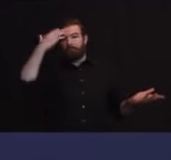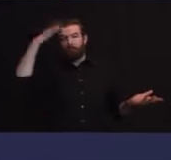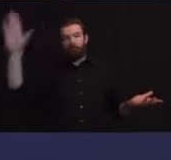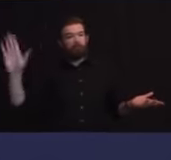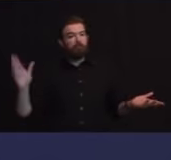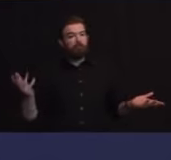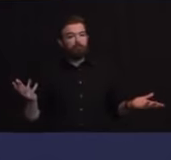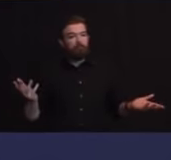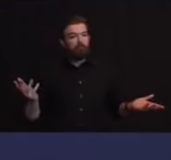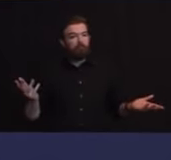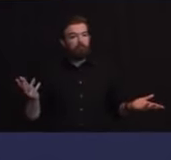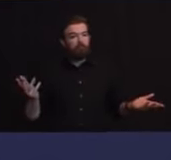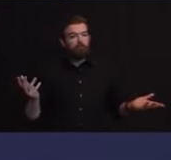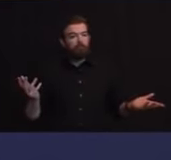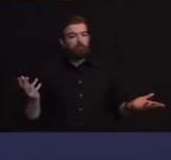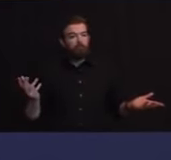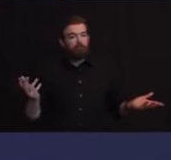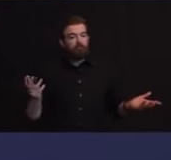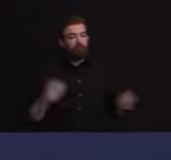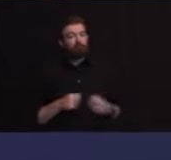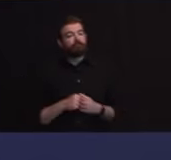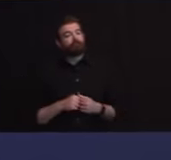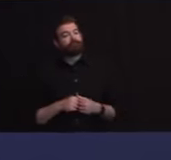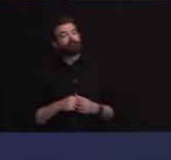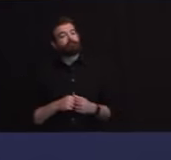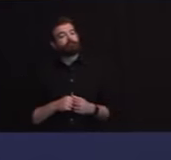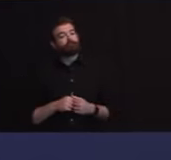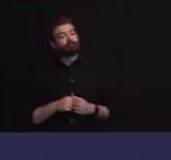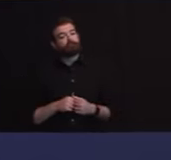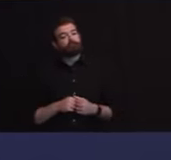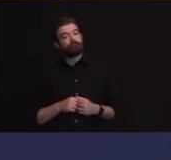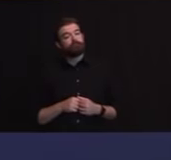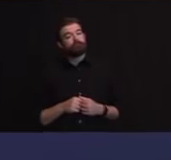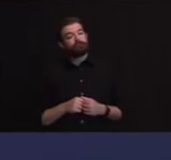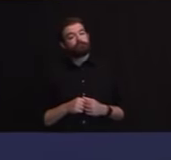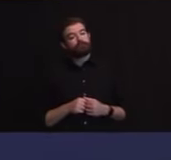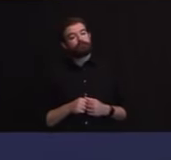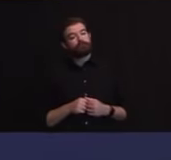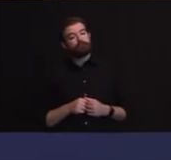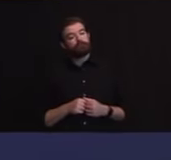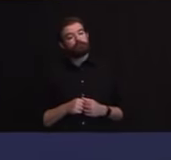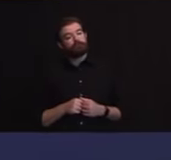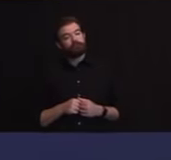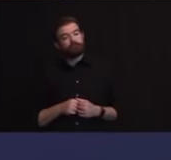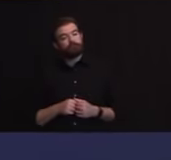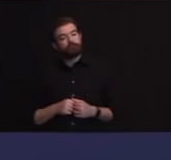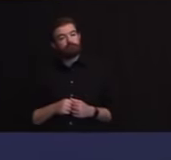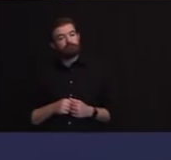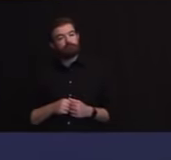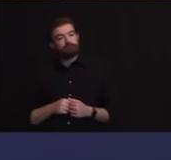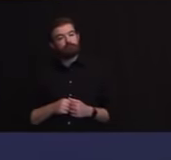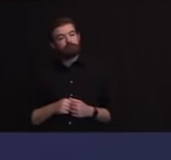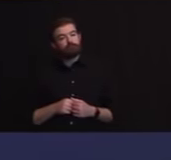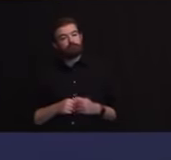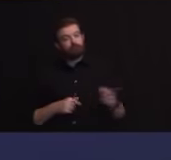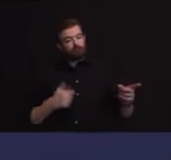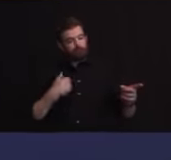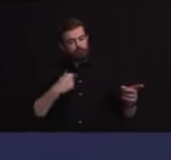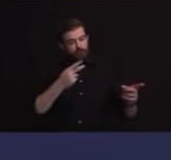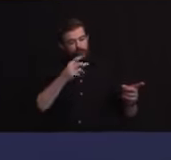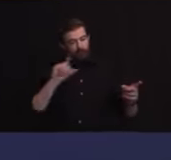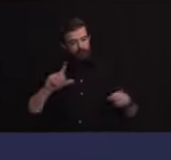you conduct every few weeks on vaccine take-up. But you don't talk about reopening. That's what I'm saying. So it's not even reopening.